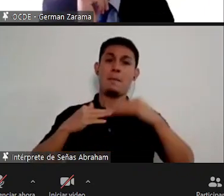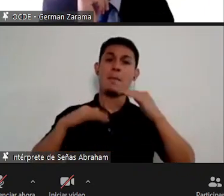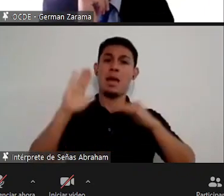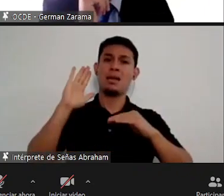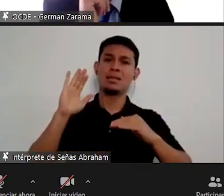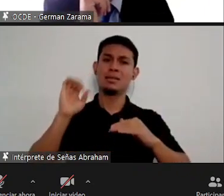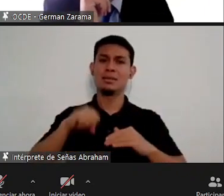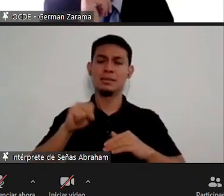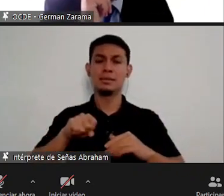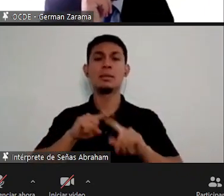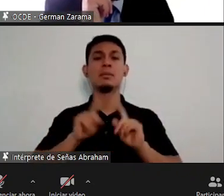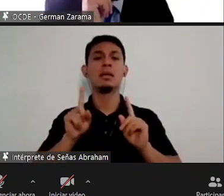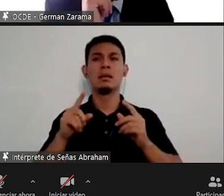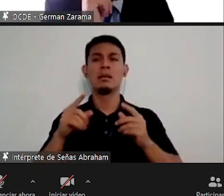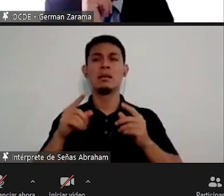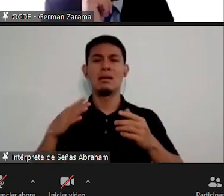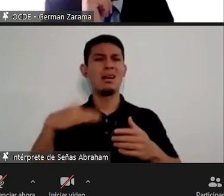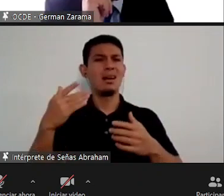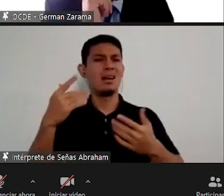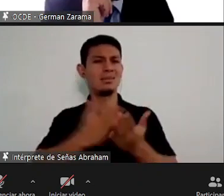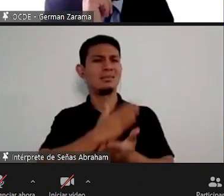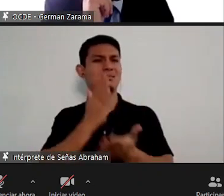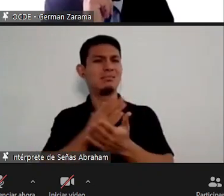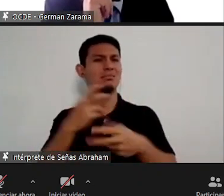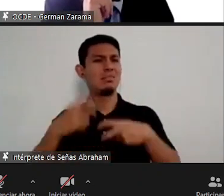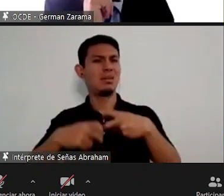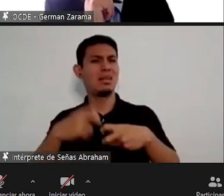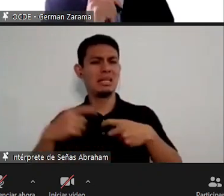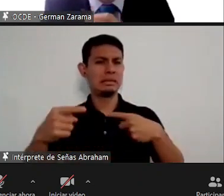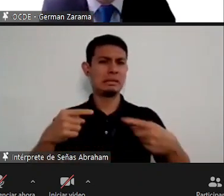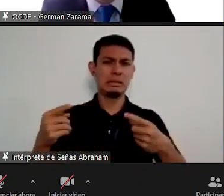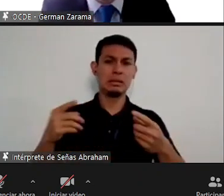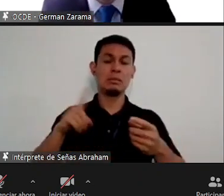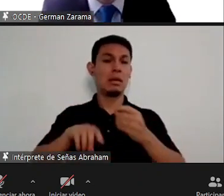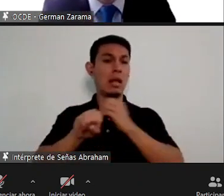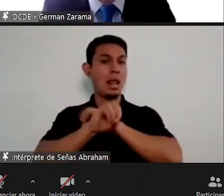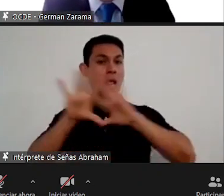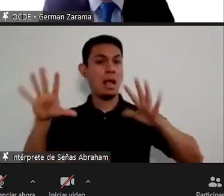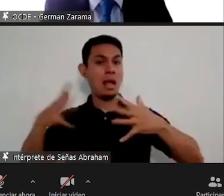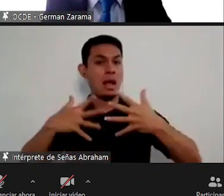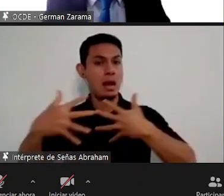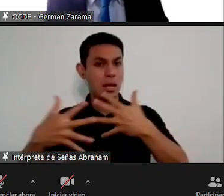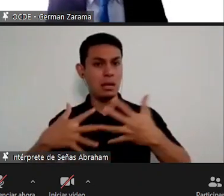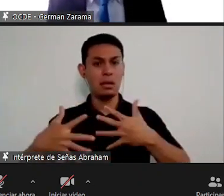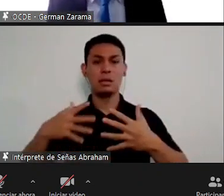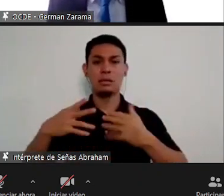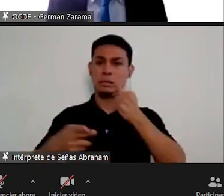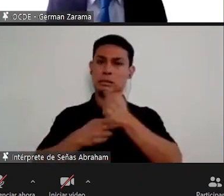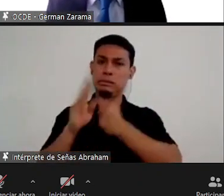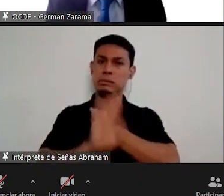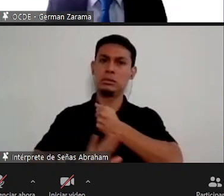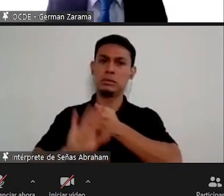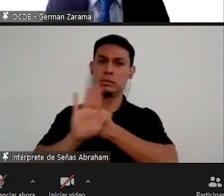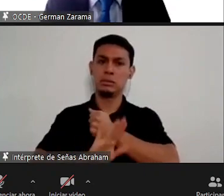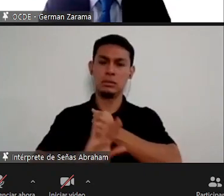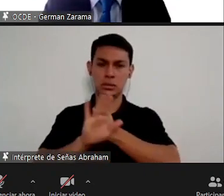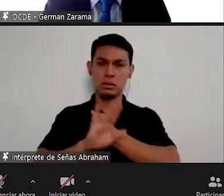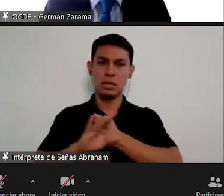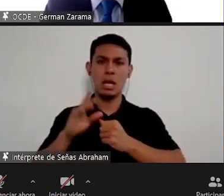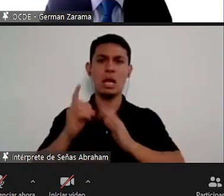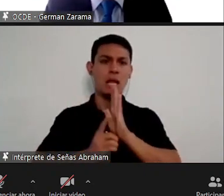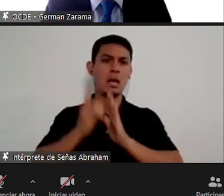that even um enhances the effectiveness then they commence transparency and legal